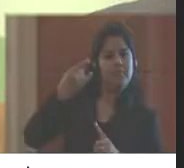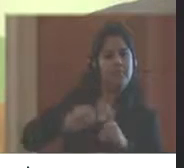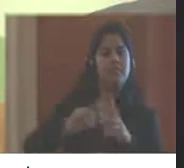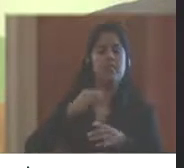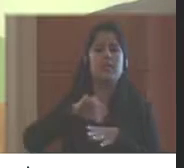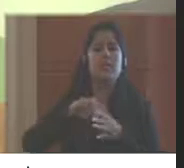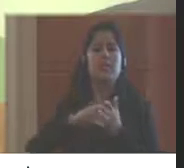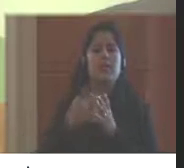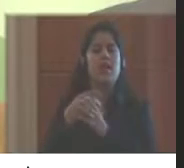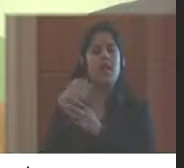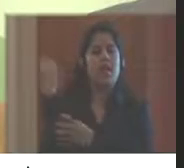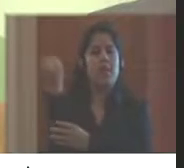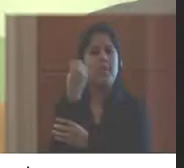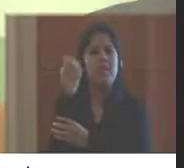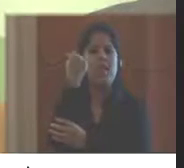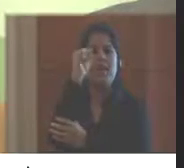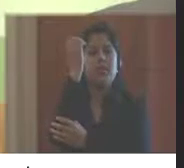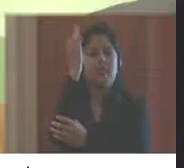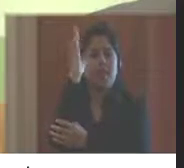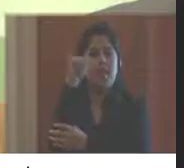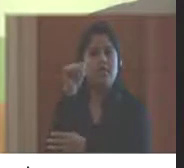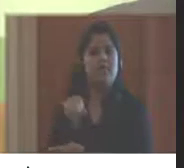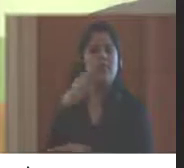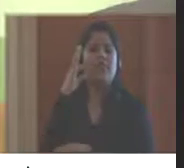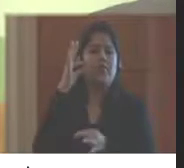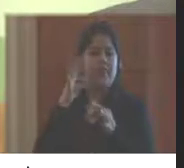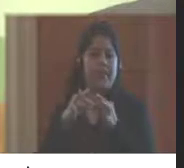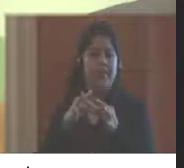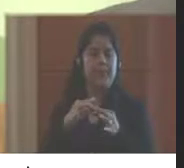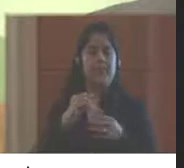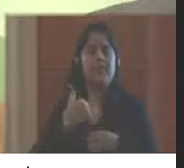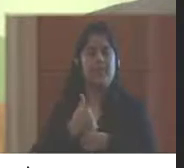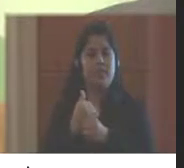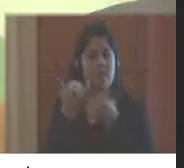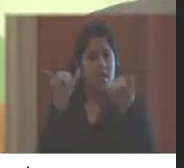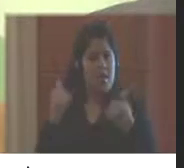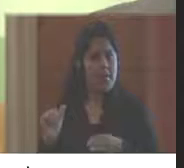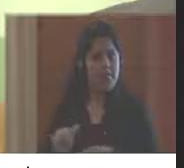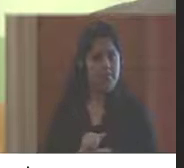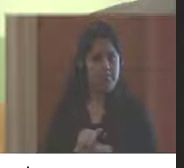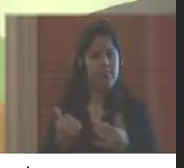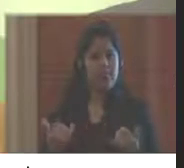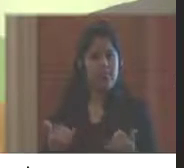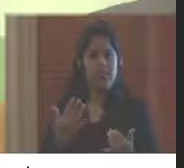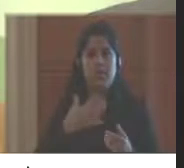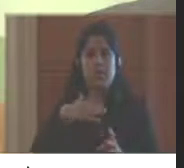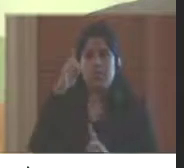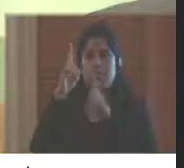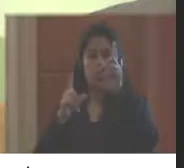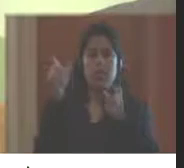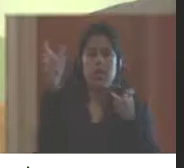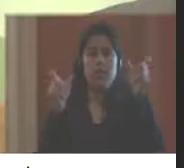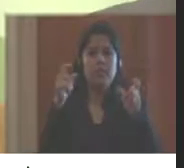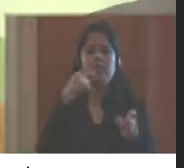is a criticism to what you were mentioning of the emergency in Santa Fe,